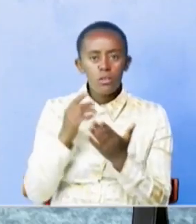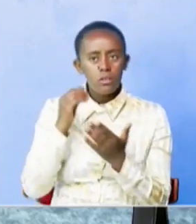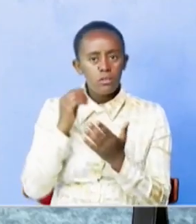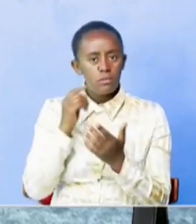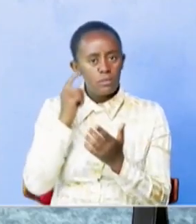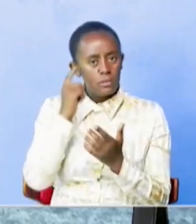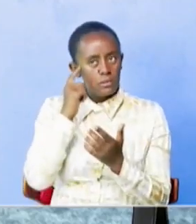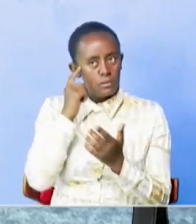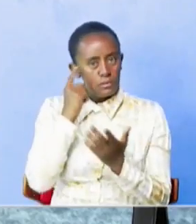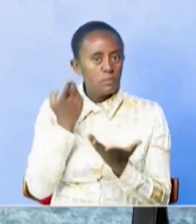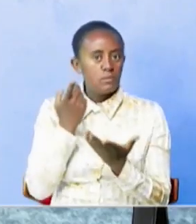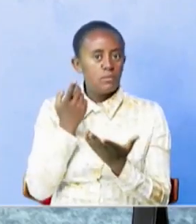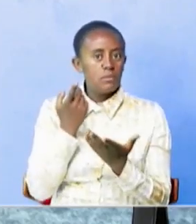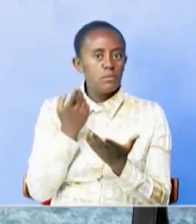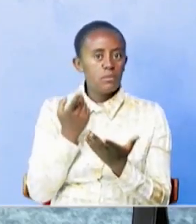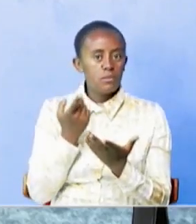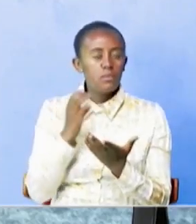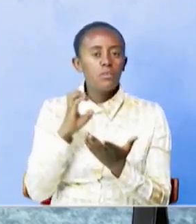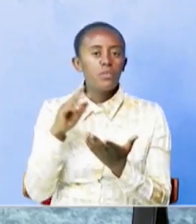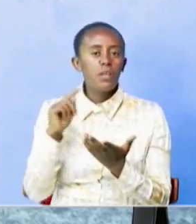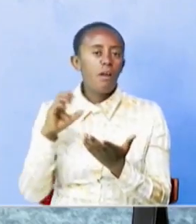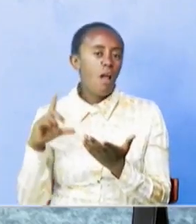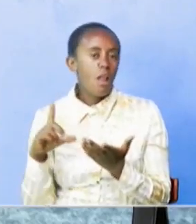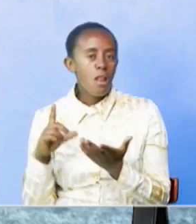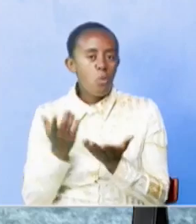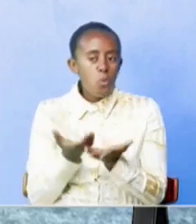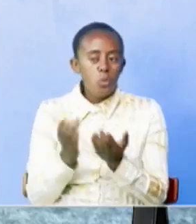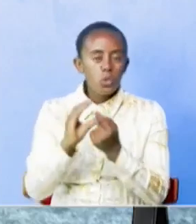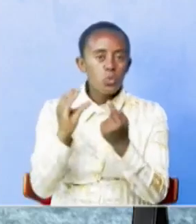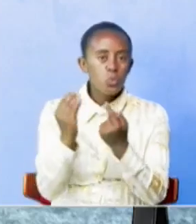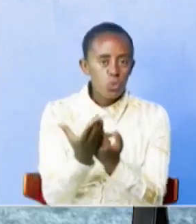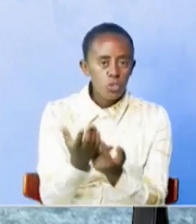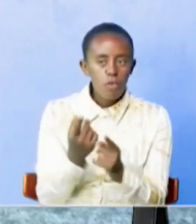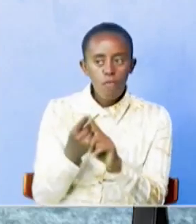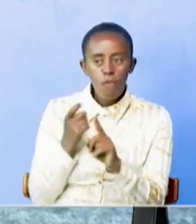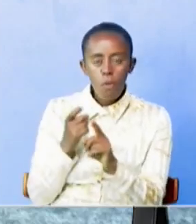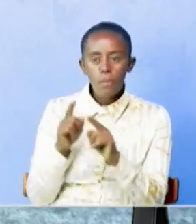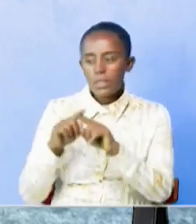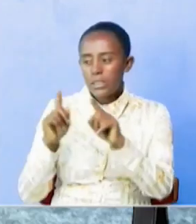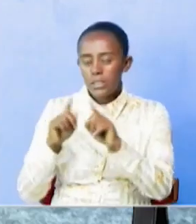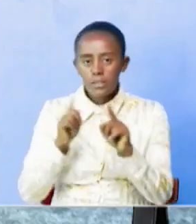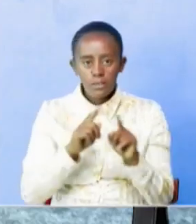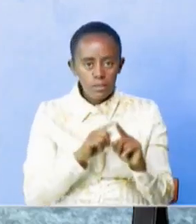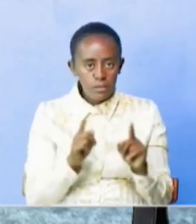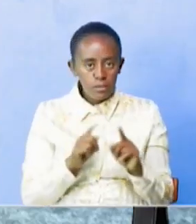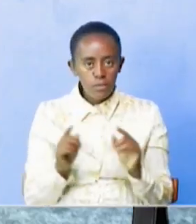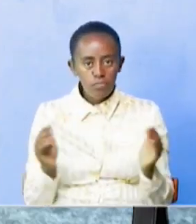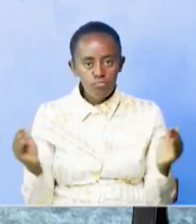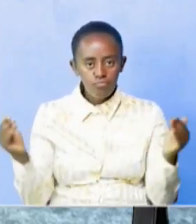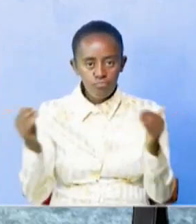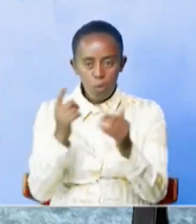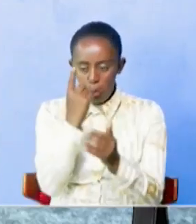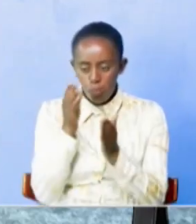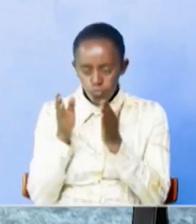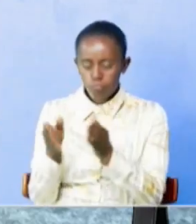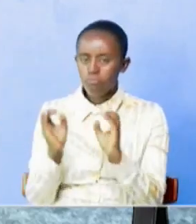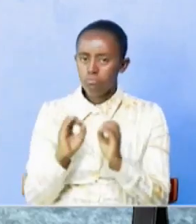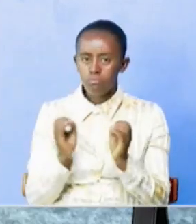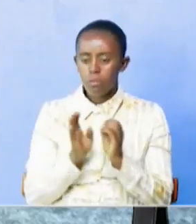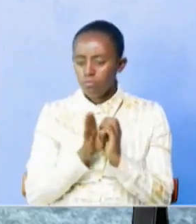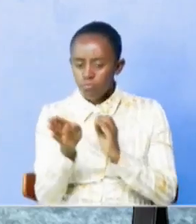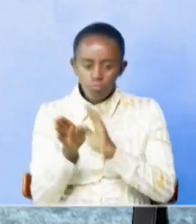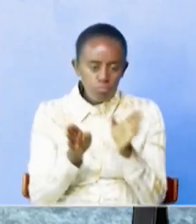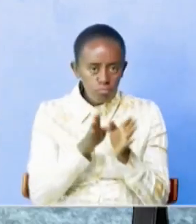critically, and a person who sees a situation from every side, not only from one